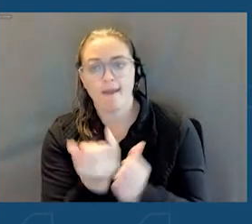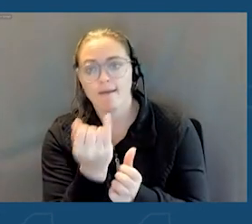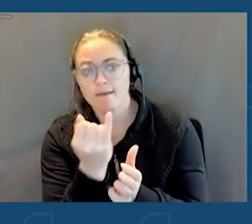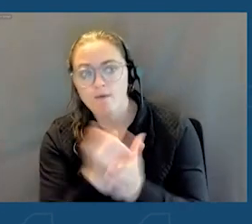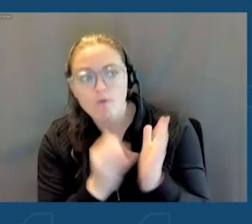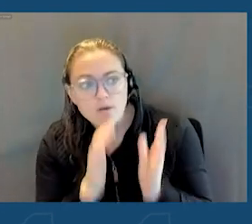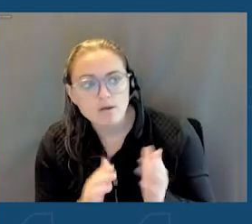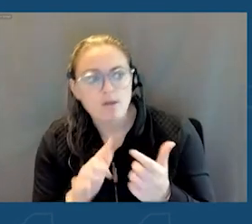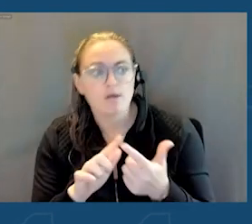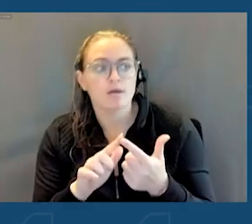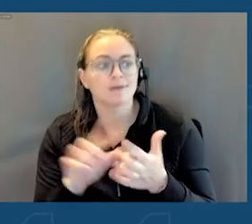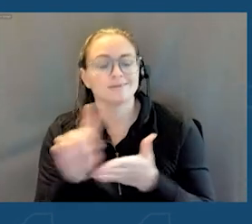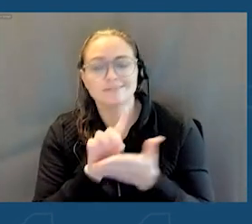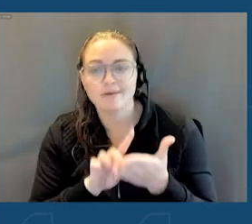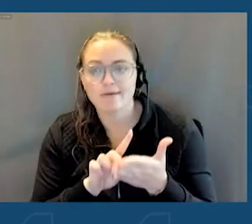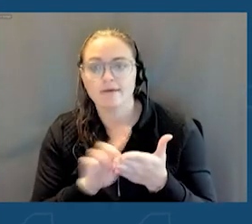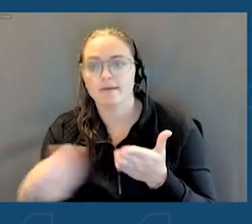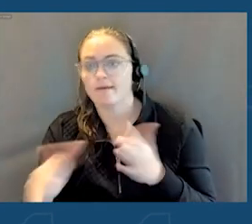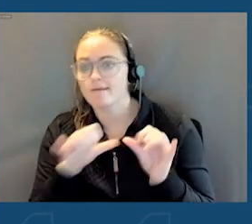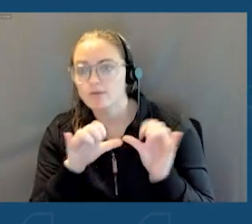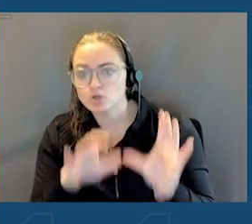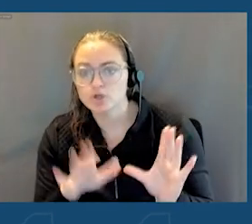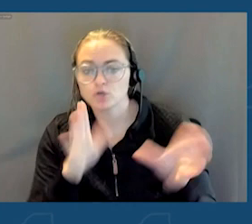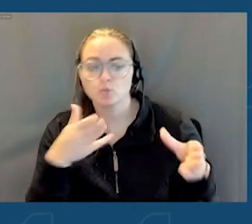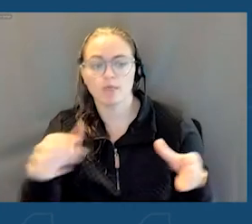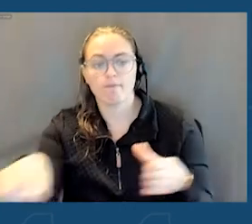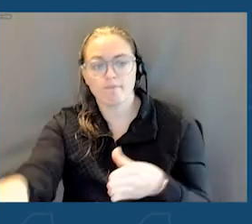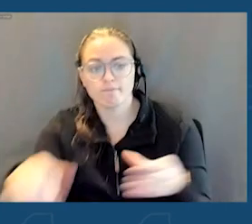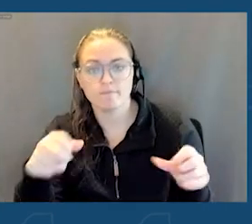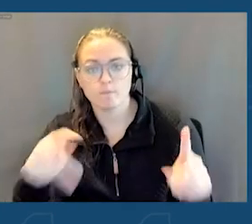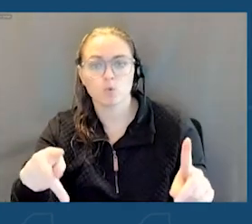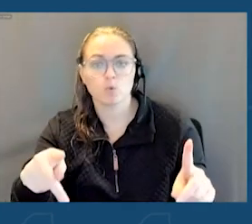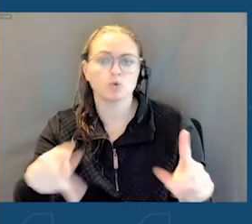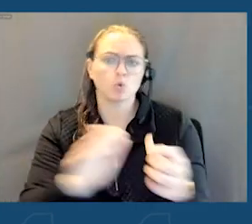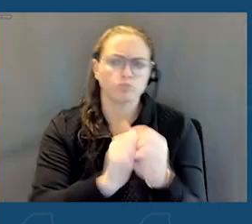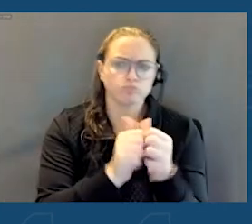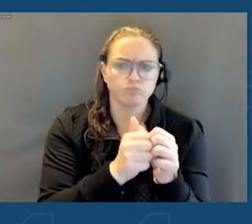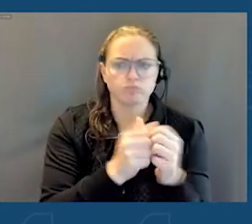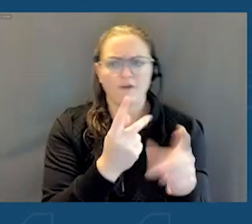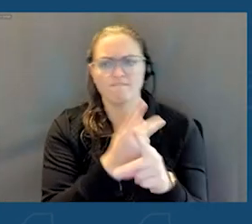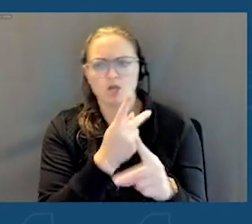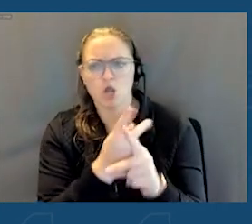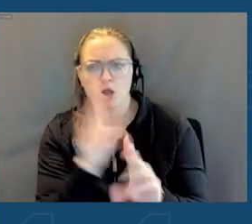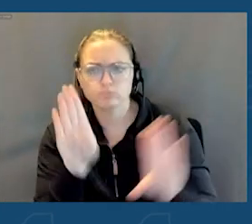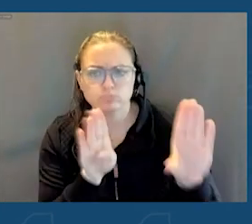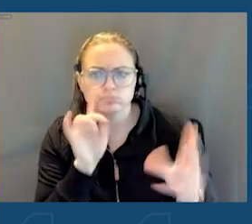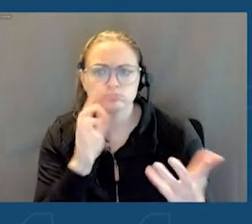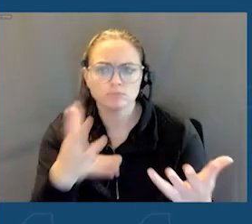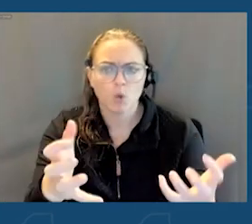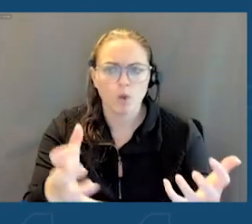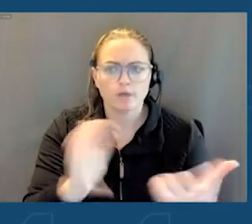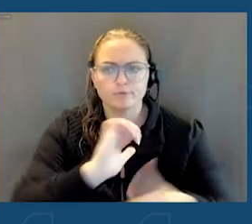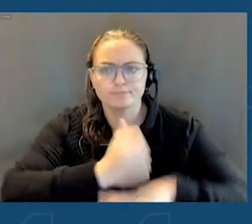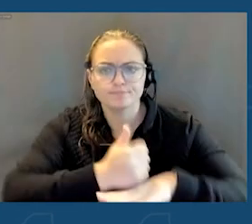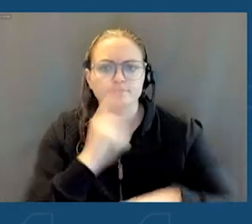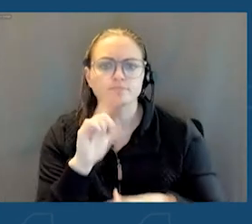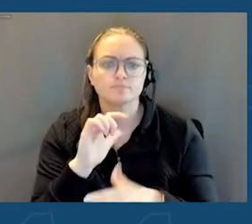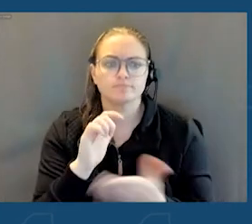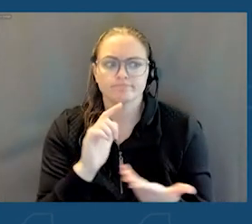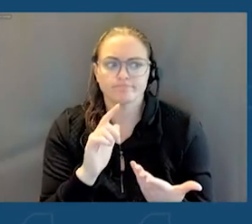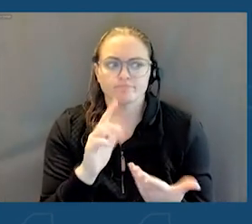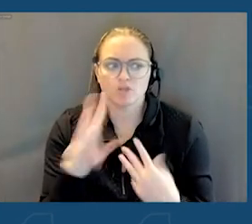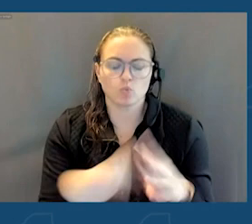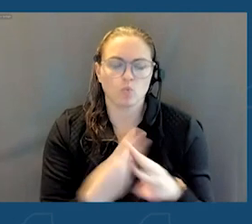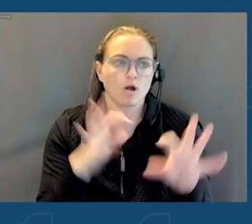design firm, any engineer, to allow them the opportunity to compete for a position to perhaps be creating this